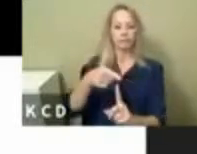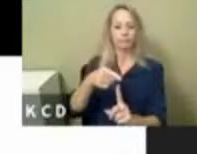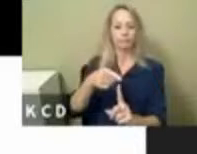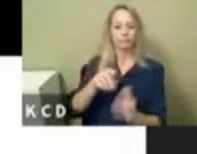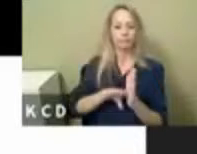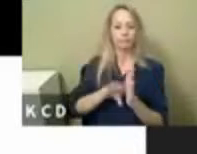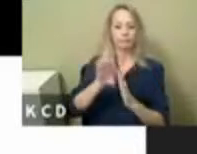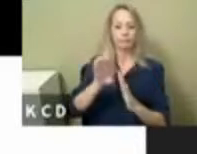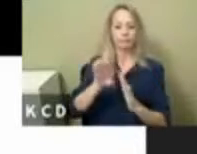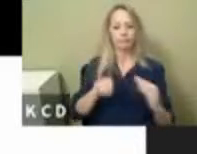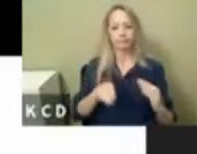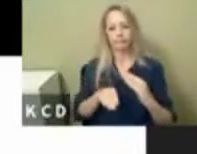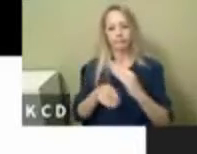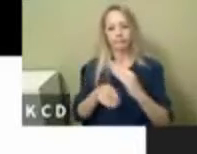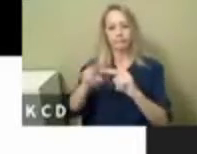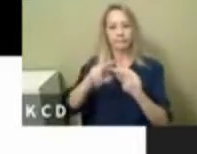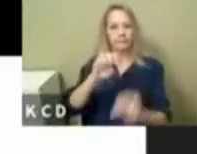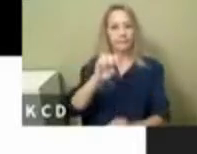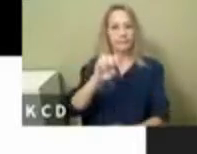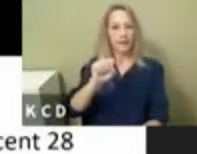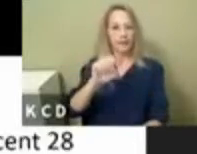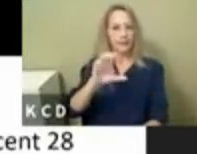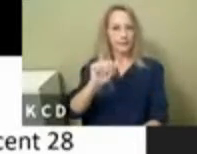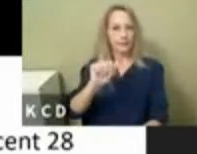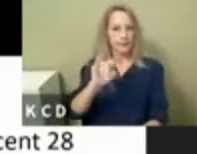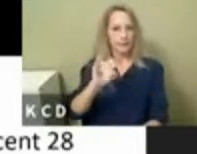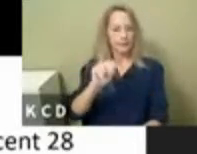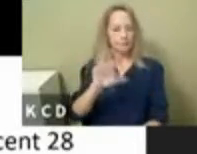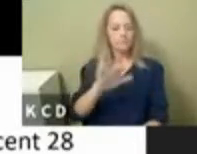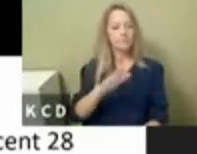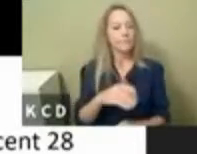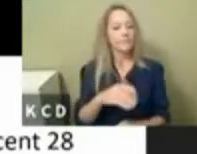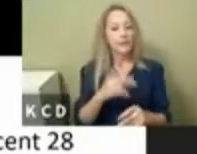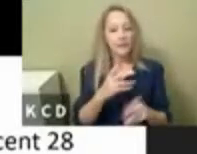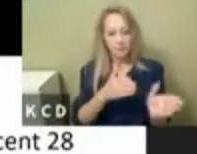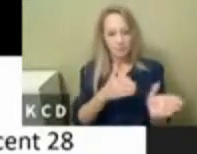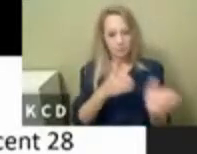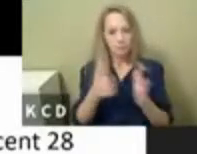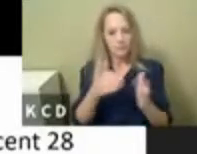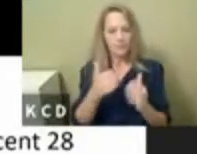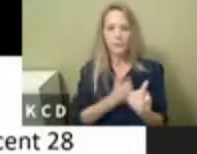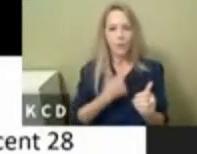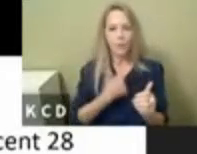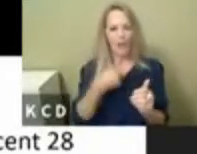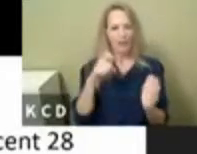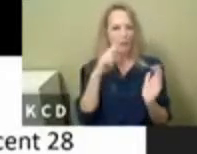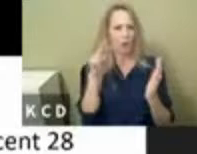the Hertz data and policy change. Okay, so keep going. I'm sorry. Yep. Again, I should have looked at these.